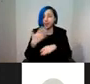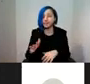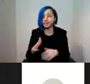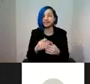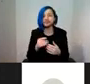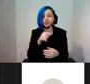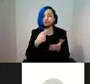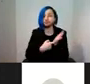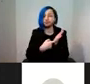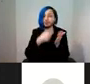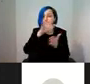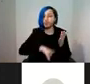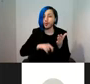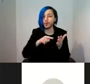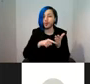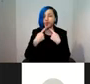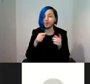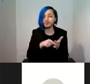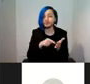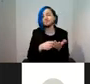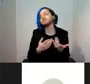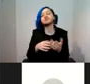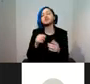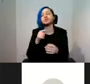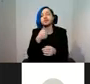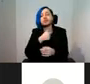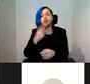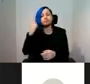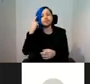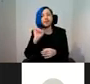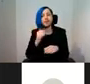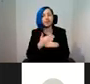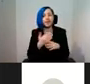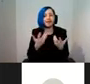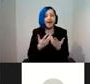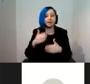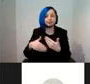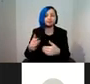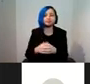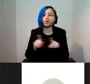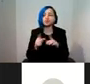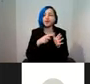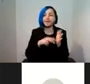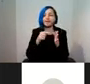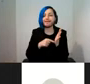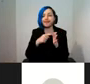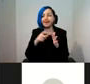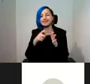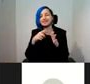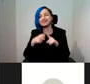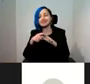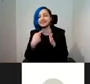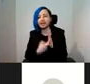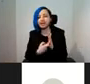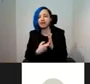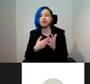and to think about that in terms of how you would work and then move forward and think about that. And also in that DECA has done a lot of work around networks of care and to think about how you